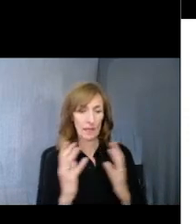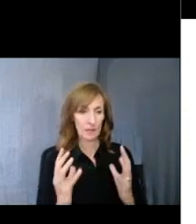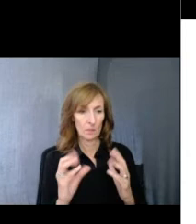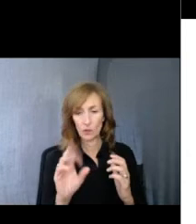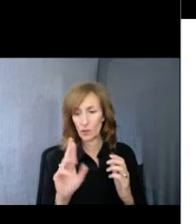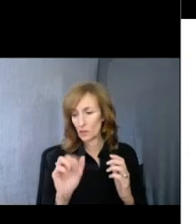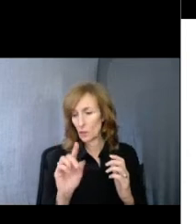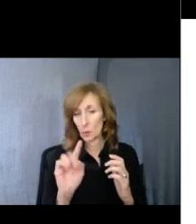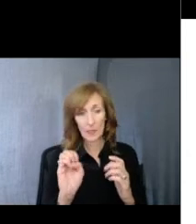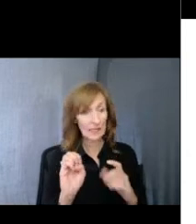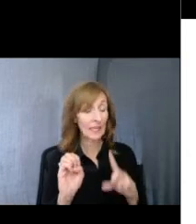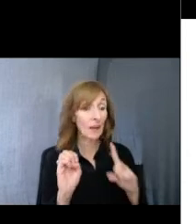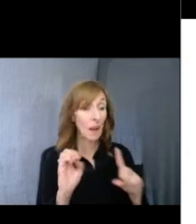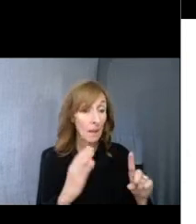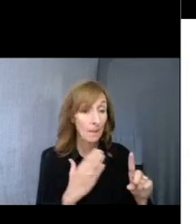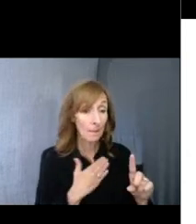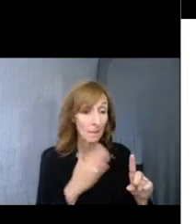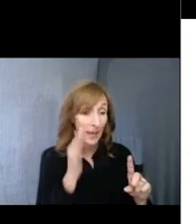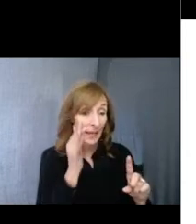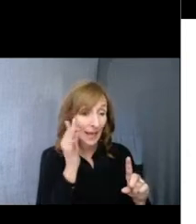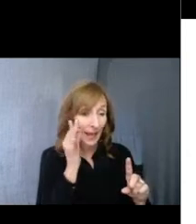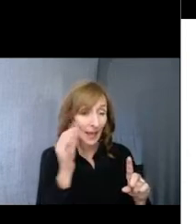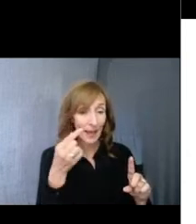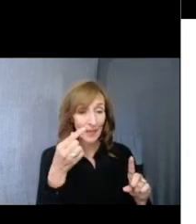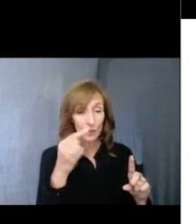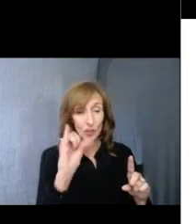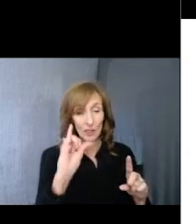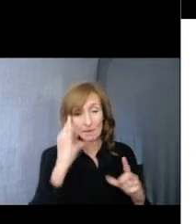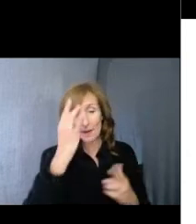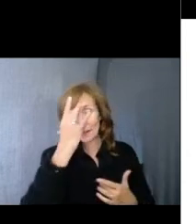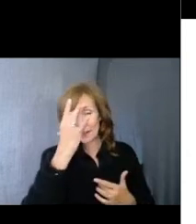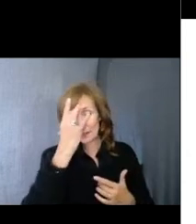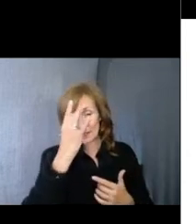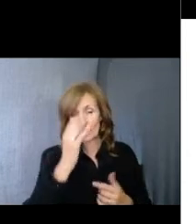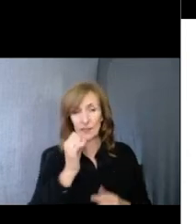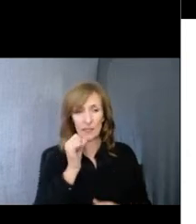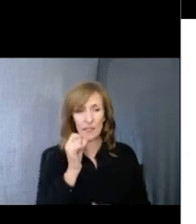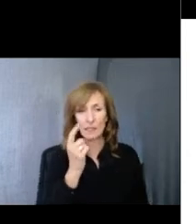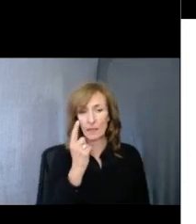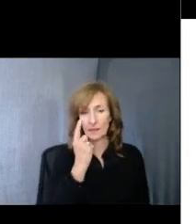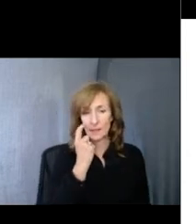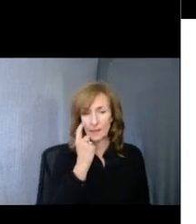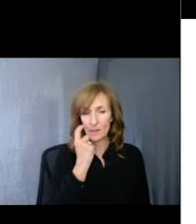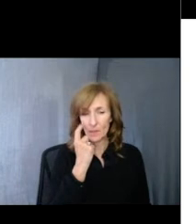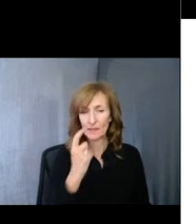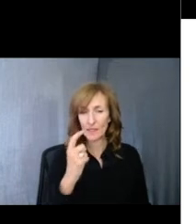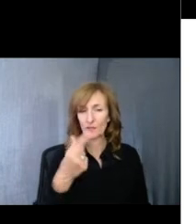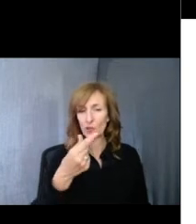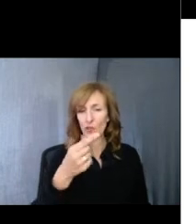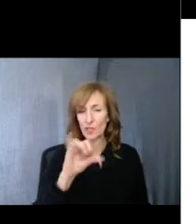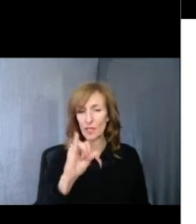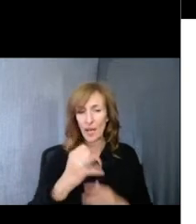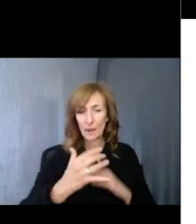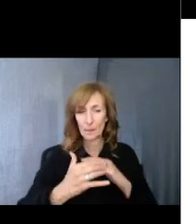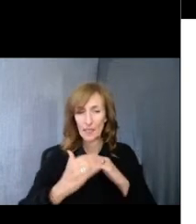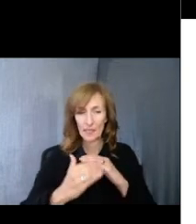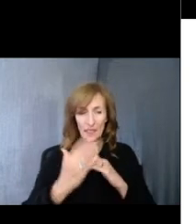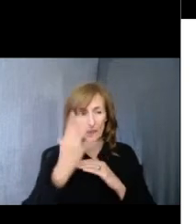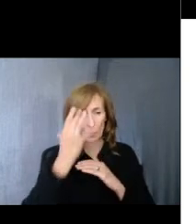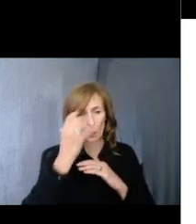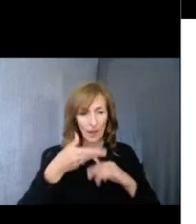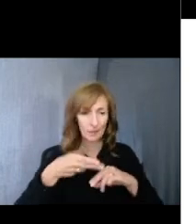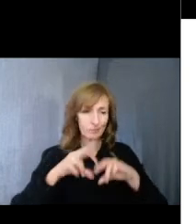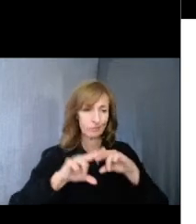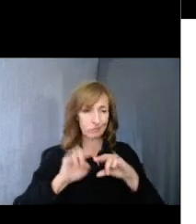suspected that he had a little bit of GI bleeding, which is maybe why his BUN was up a bit. Other things we're going to look at this panel, which